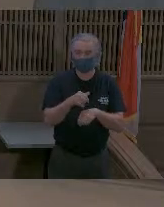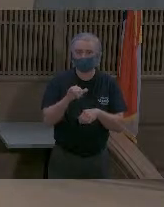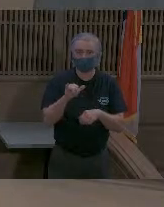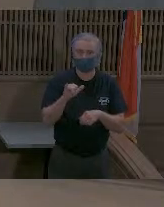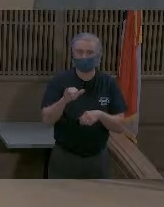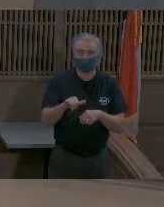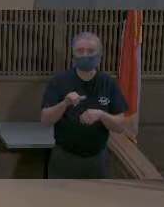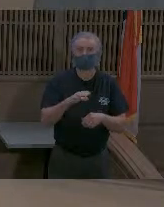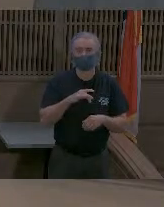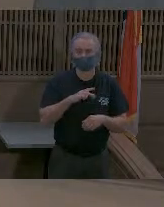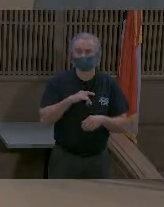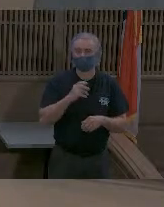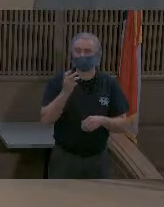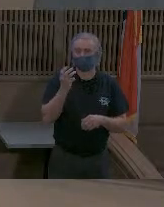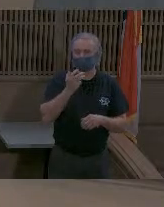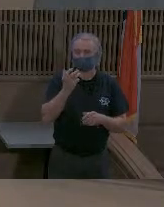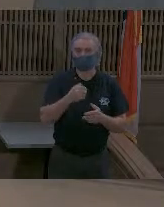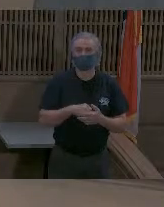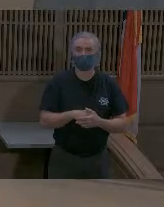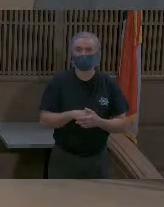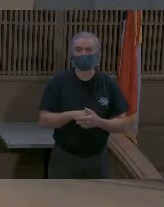that.